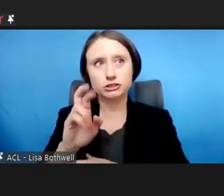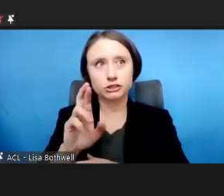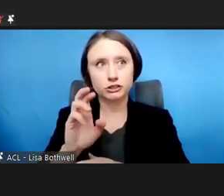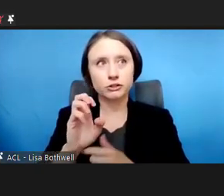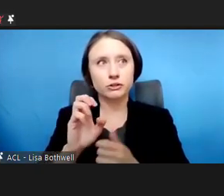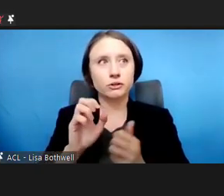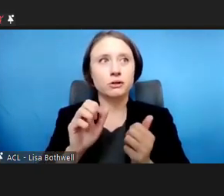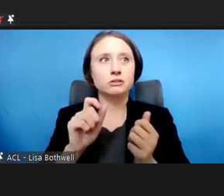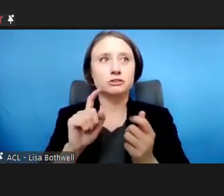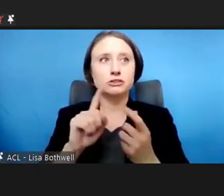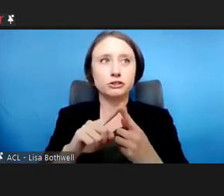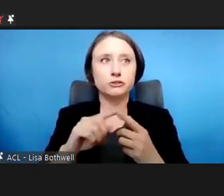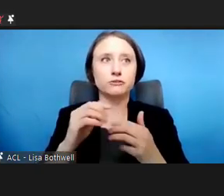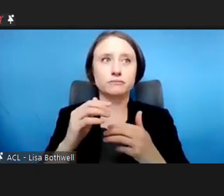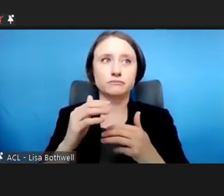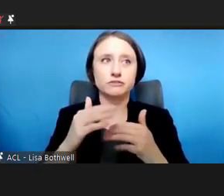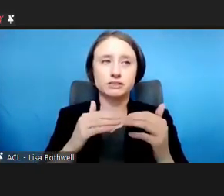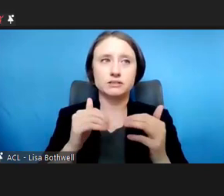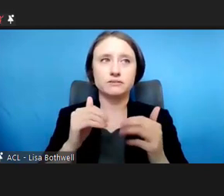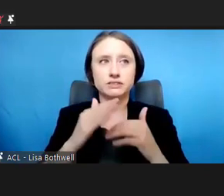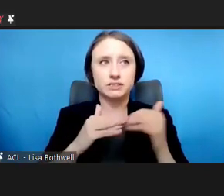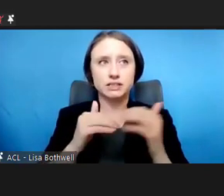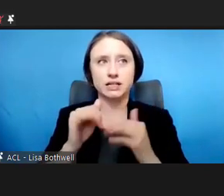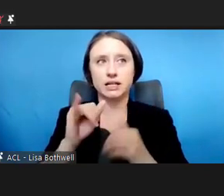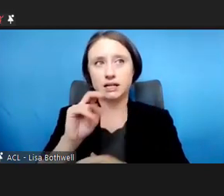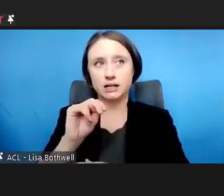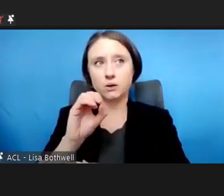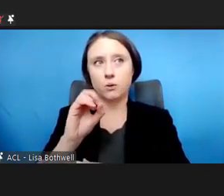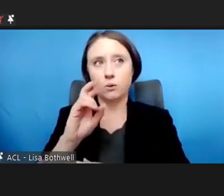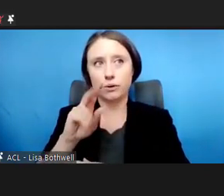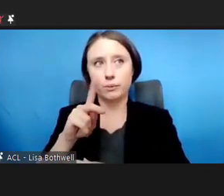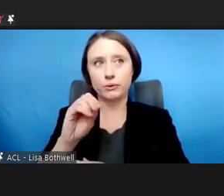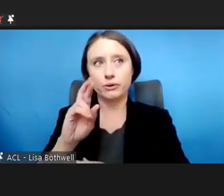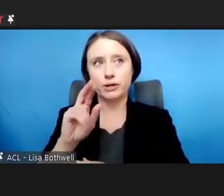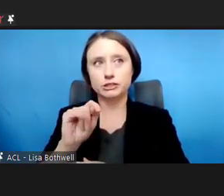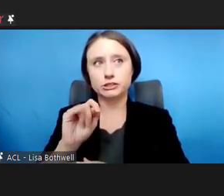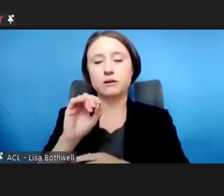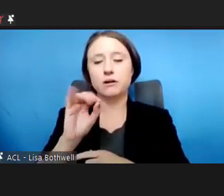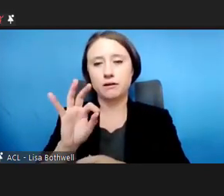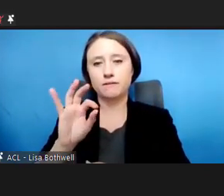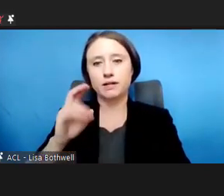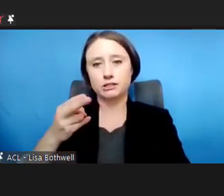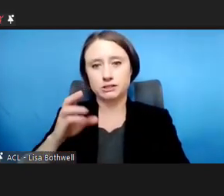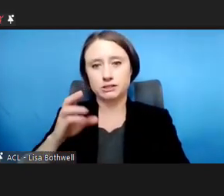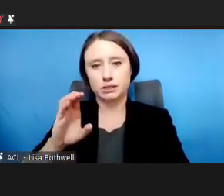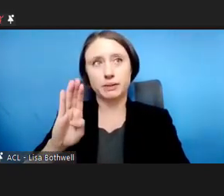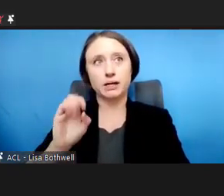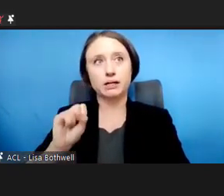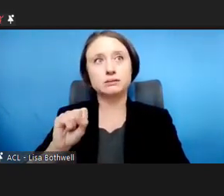including making investments in infrastructure to facilities